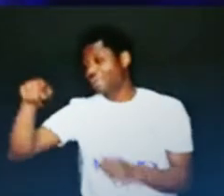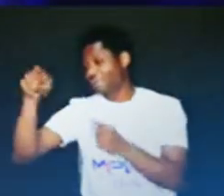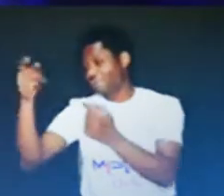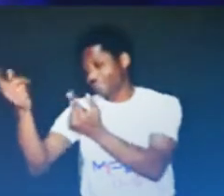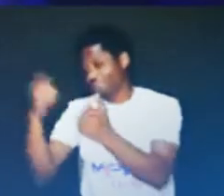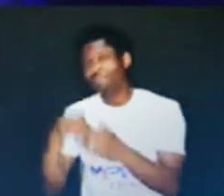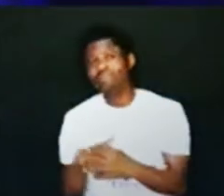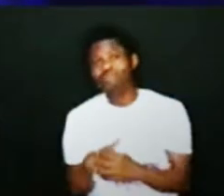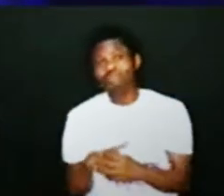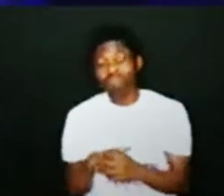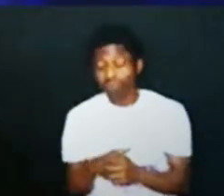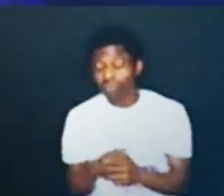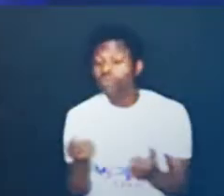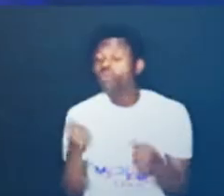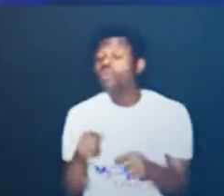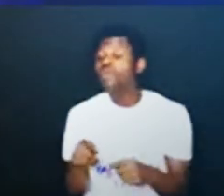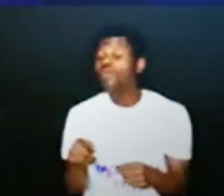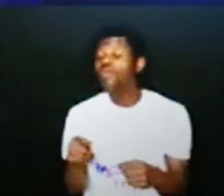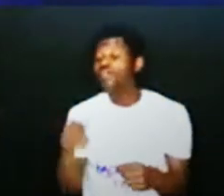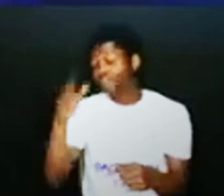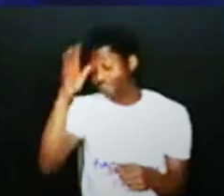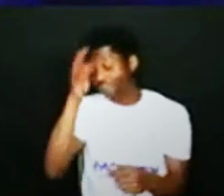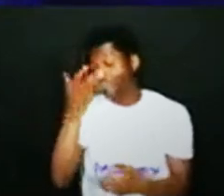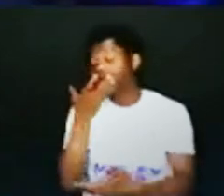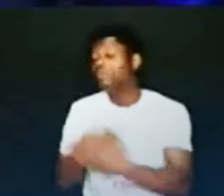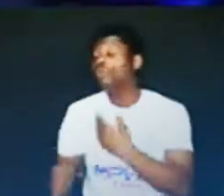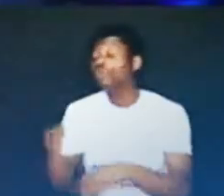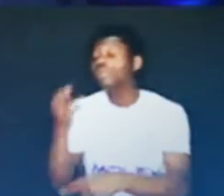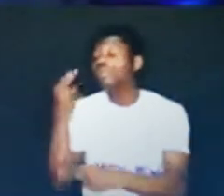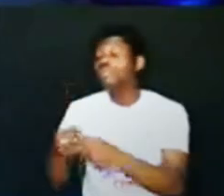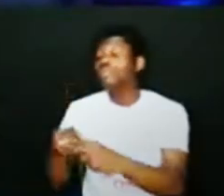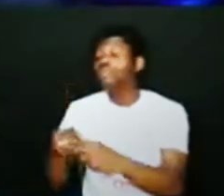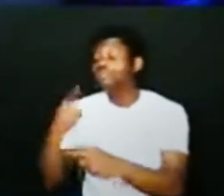him dreamer when he gave birth to him? They